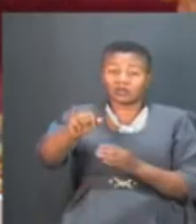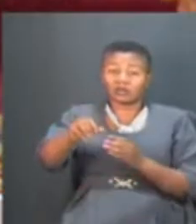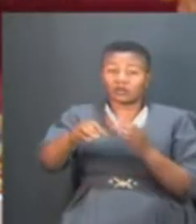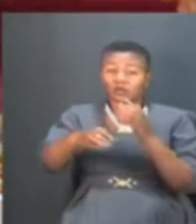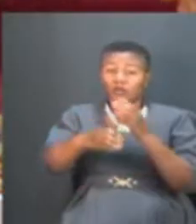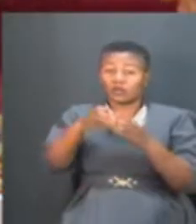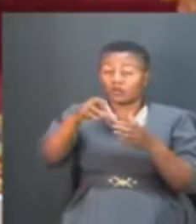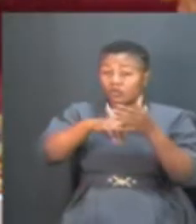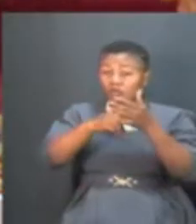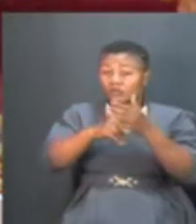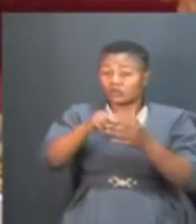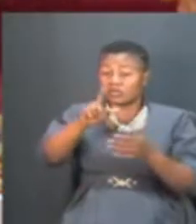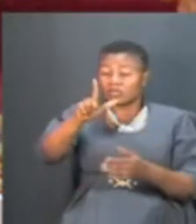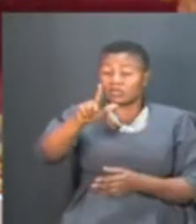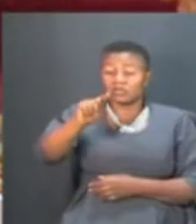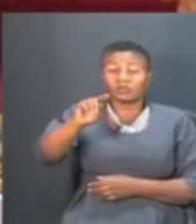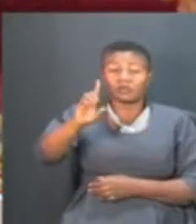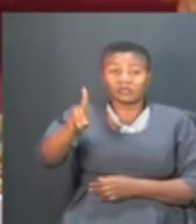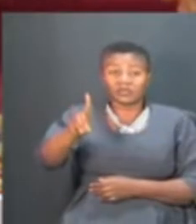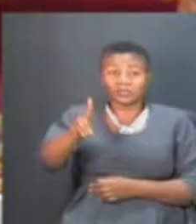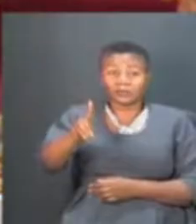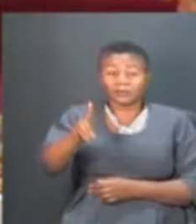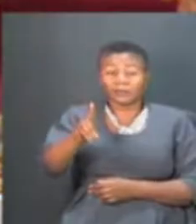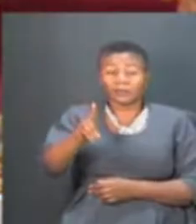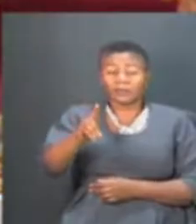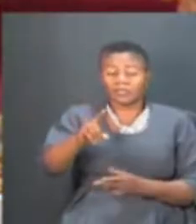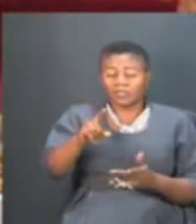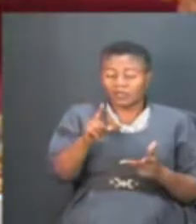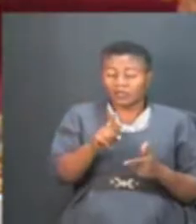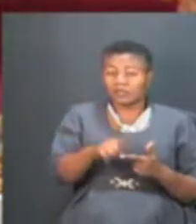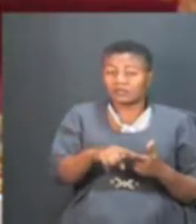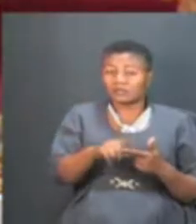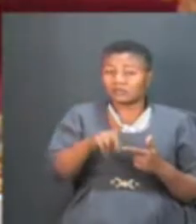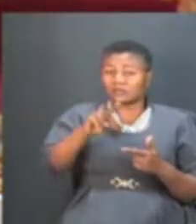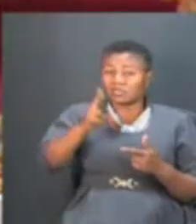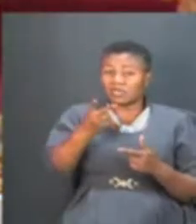one is also